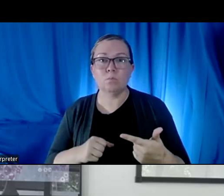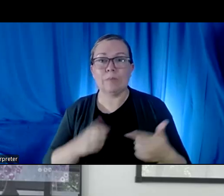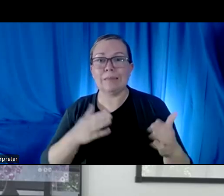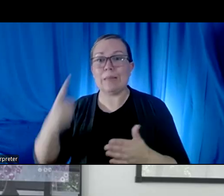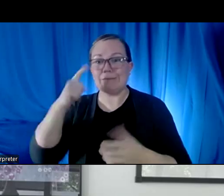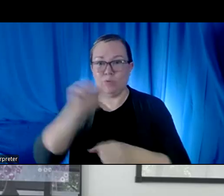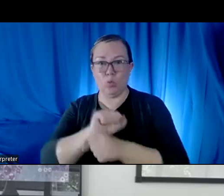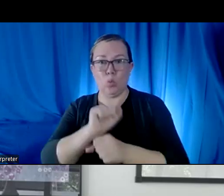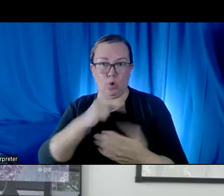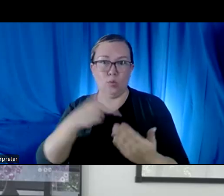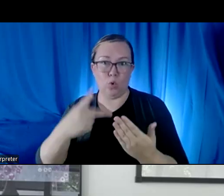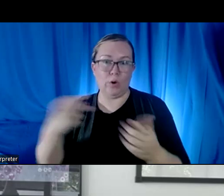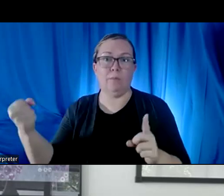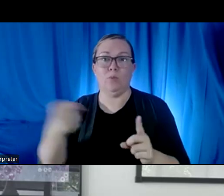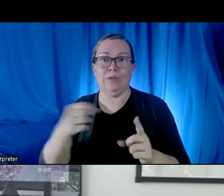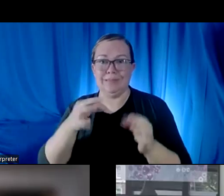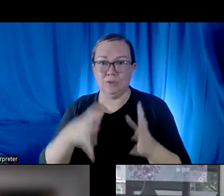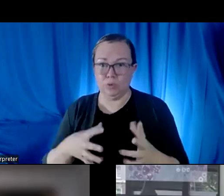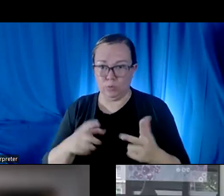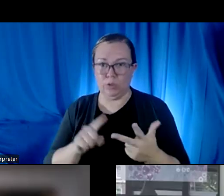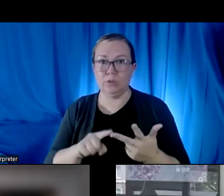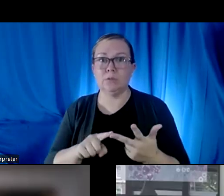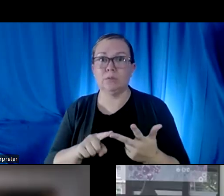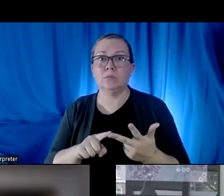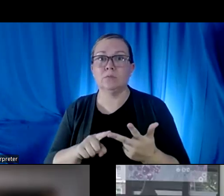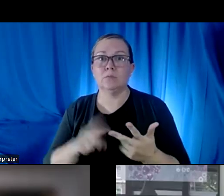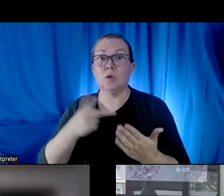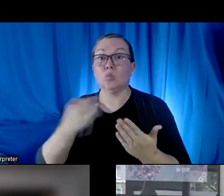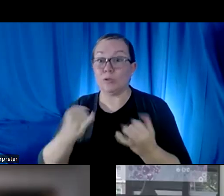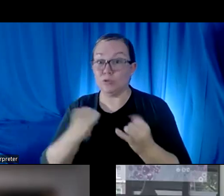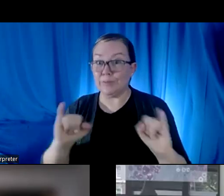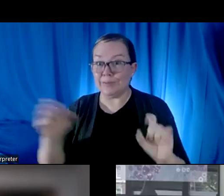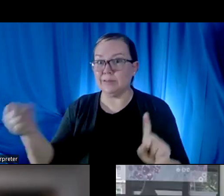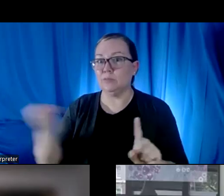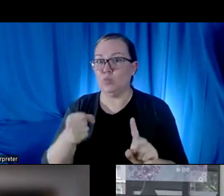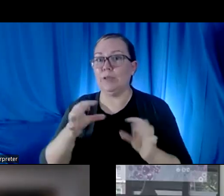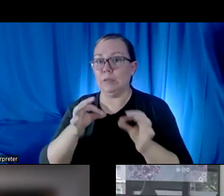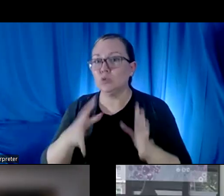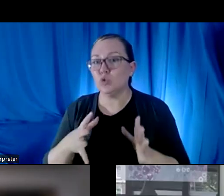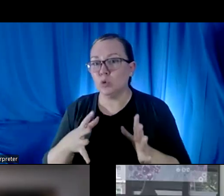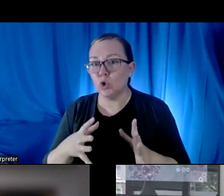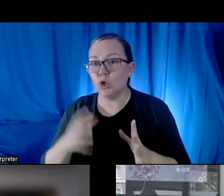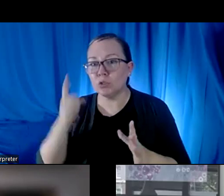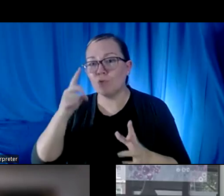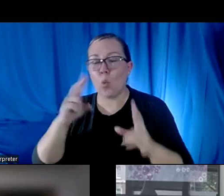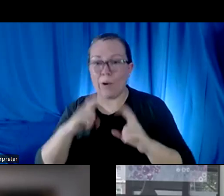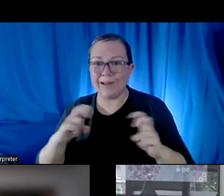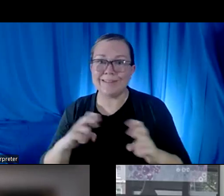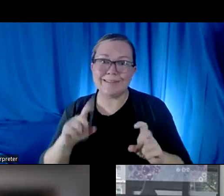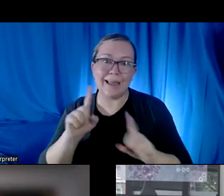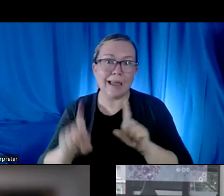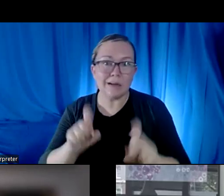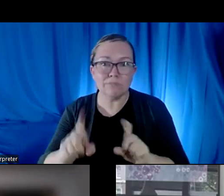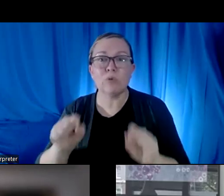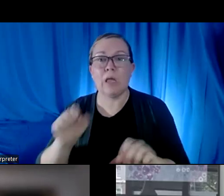program. Same with Project Independence. If we're doing an intake, we can call in for